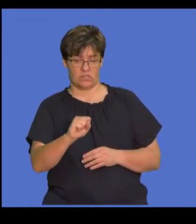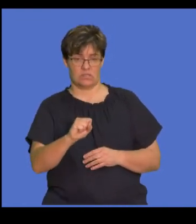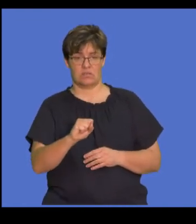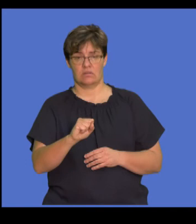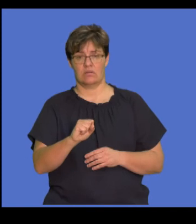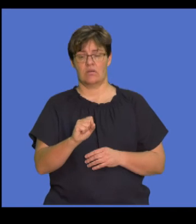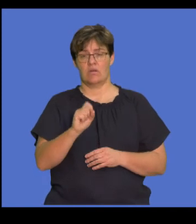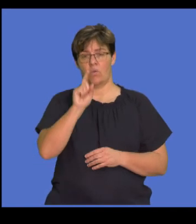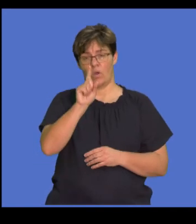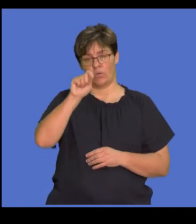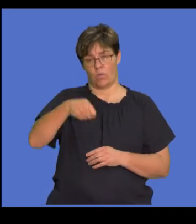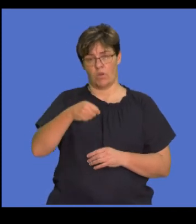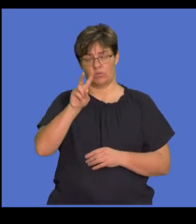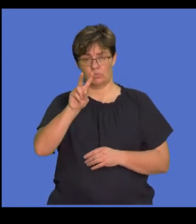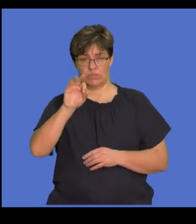of cos